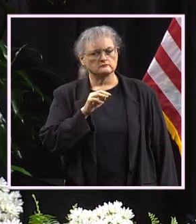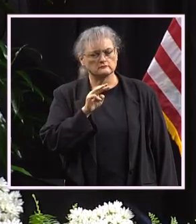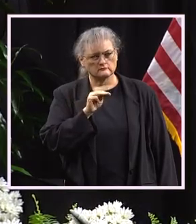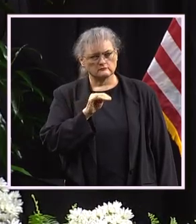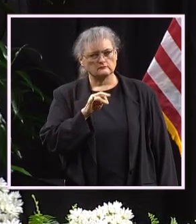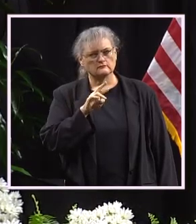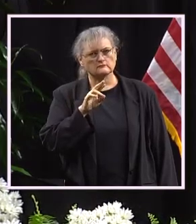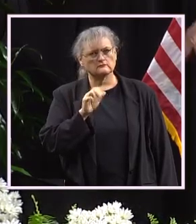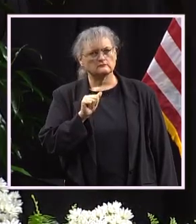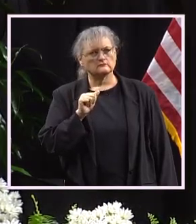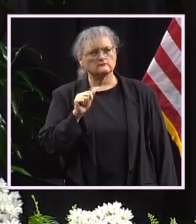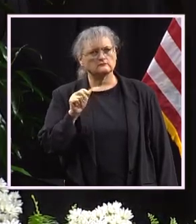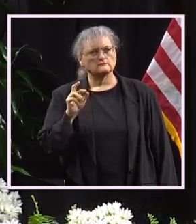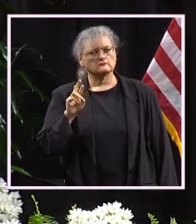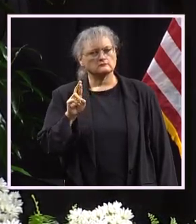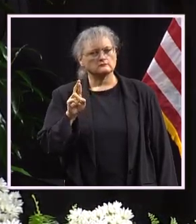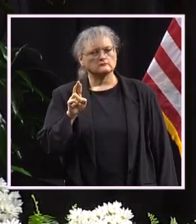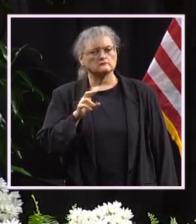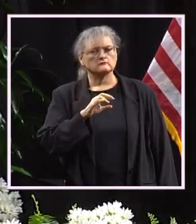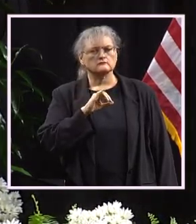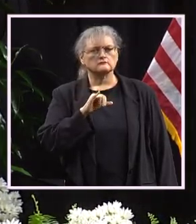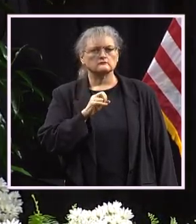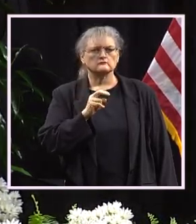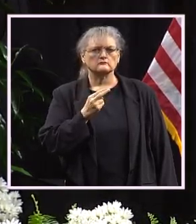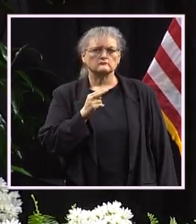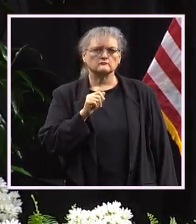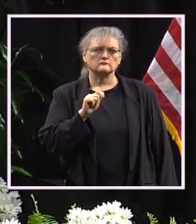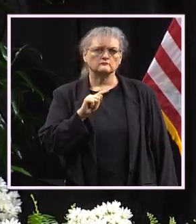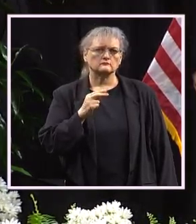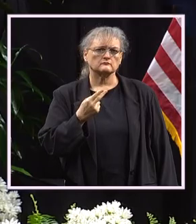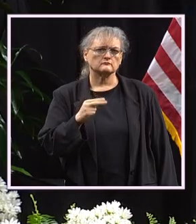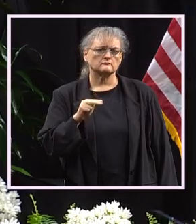Rodriguez. Jonathan Austin Clark.